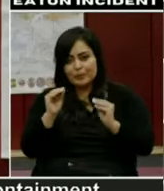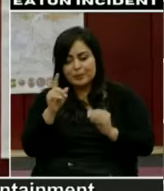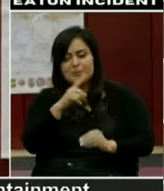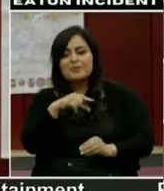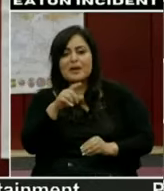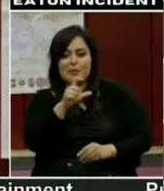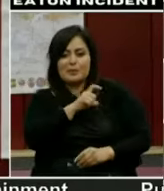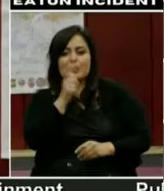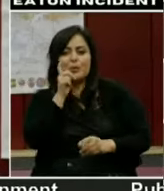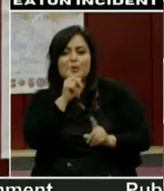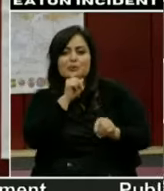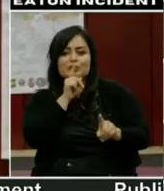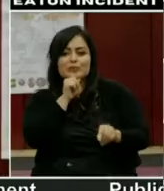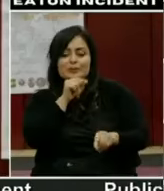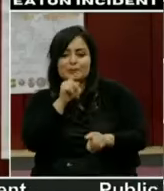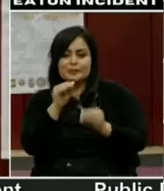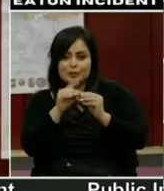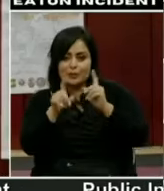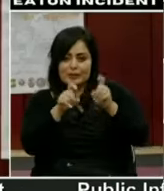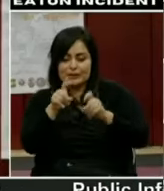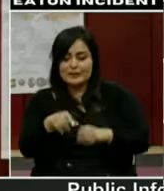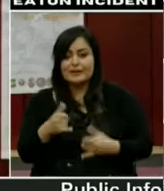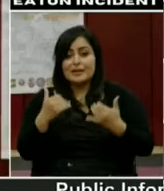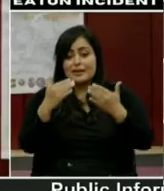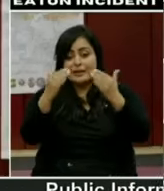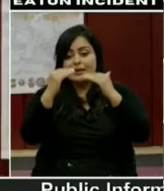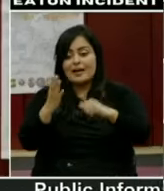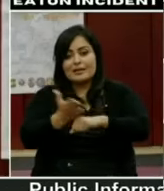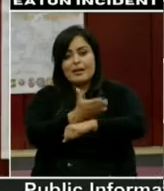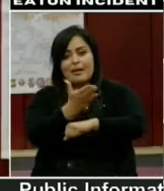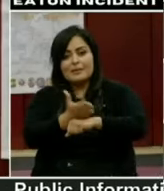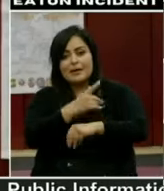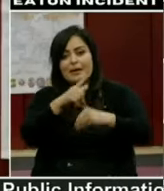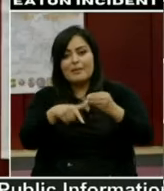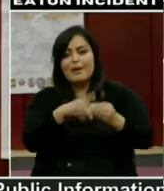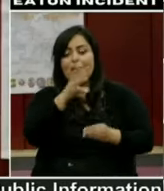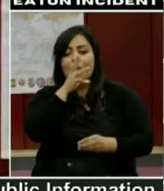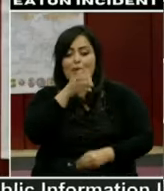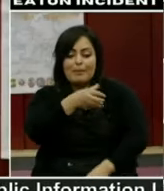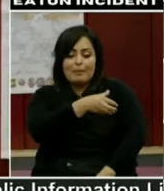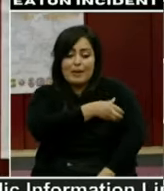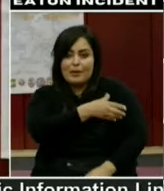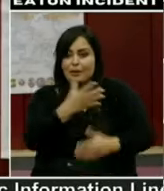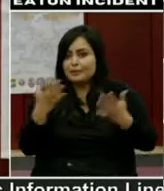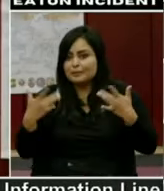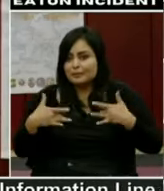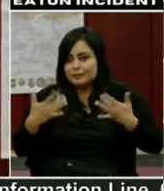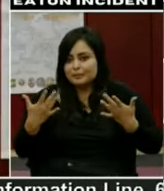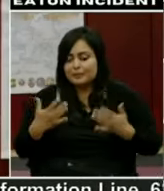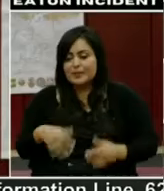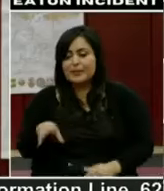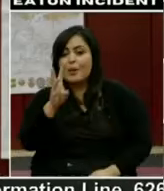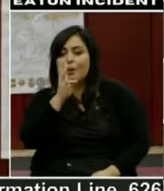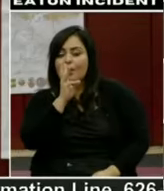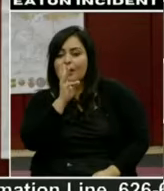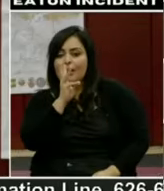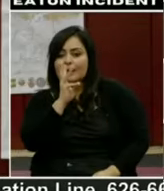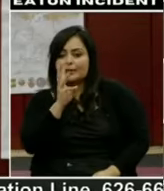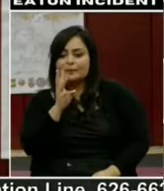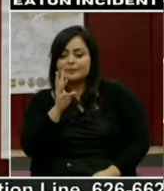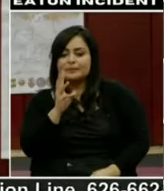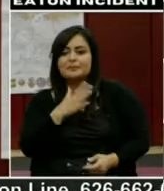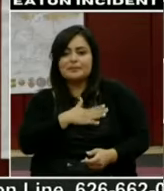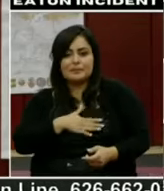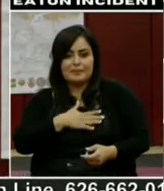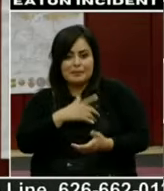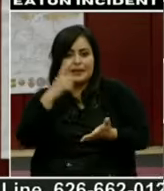matters. Next, I would like to provide an update on the status of water and power. On the water side, please see the